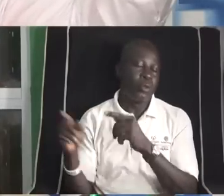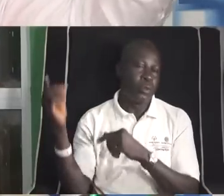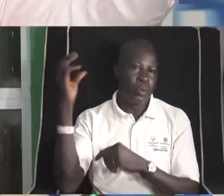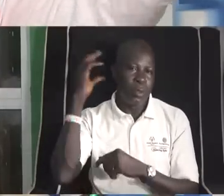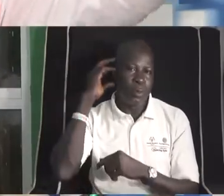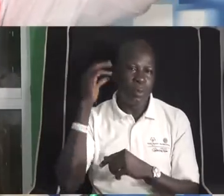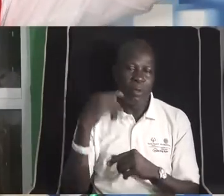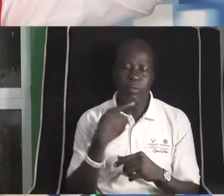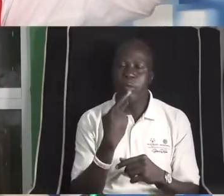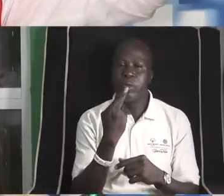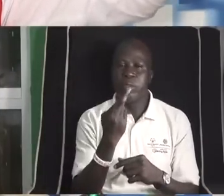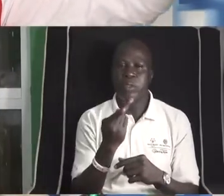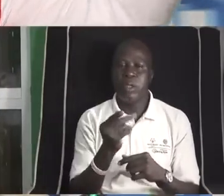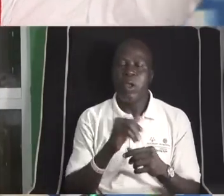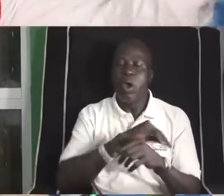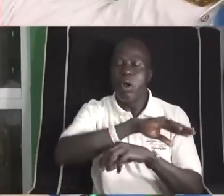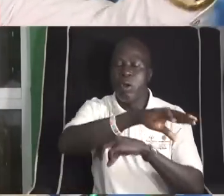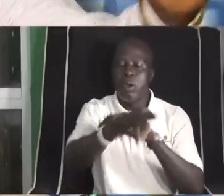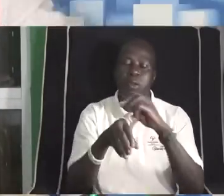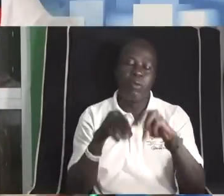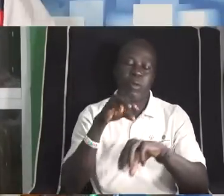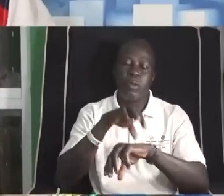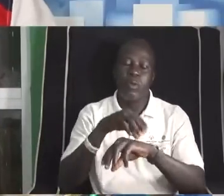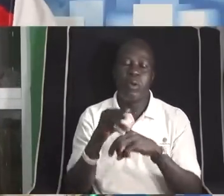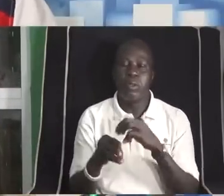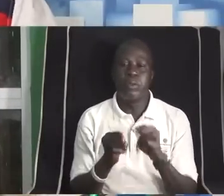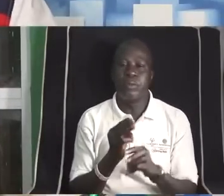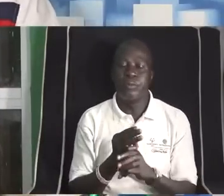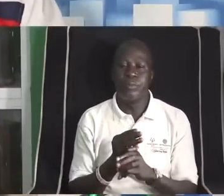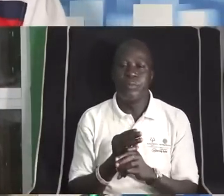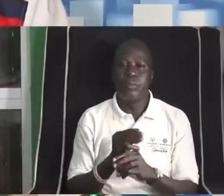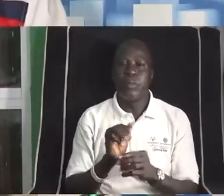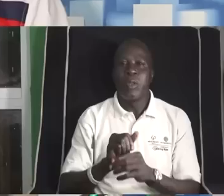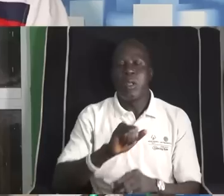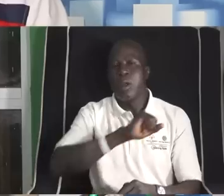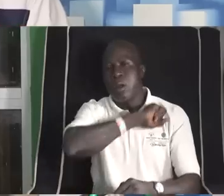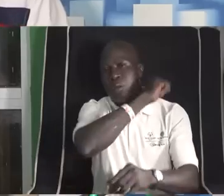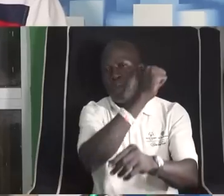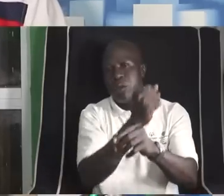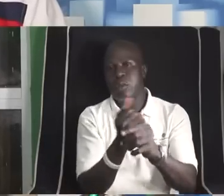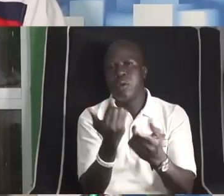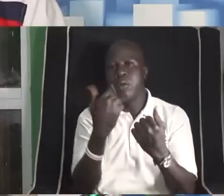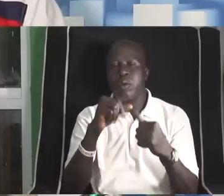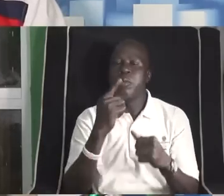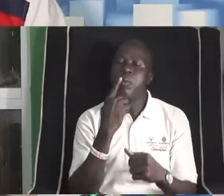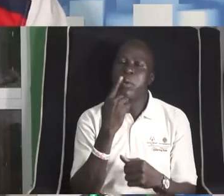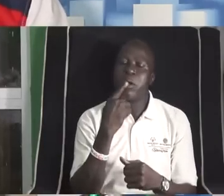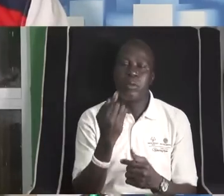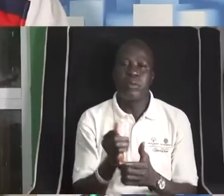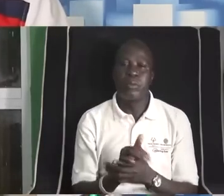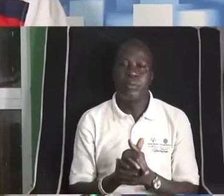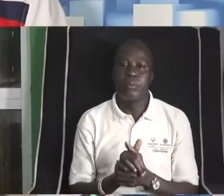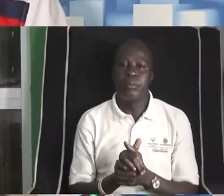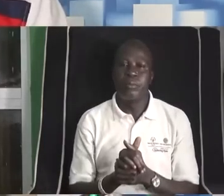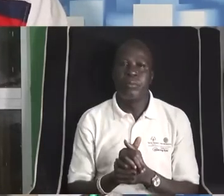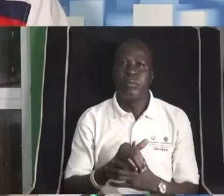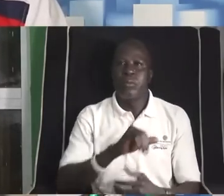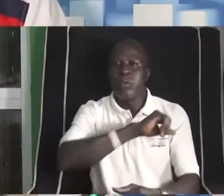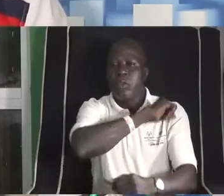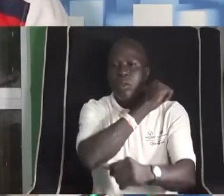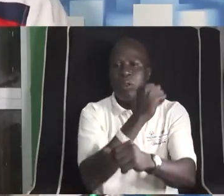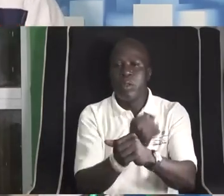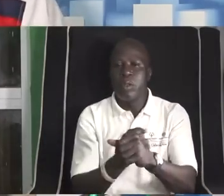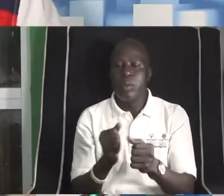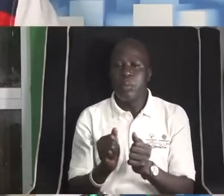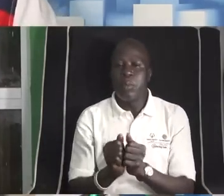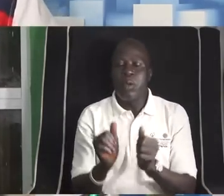mi jate jadu agbaye all over the world asheti enu mi jade I'm going to release from my mouth agbara kan be